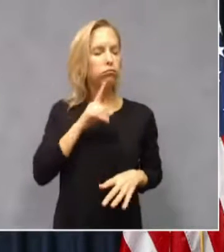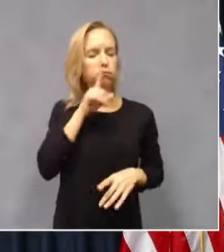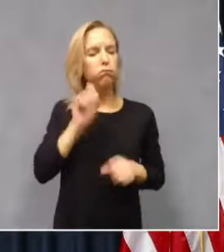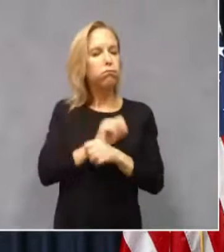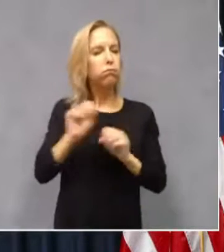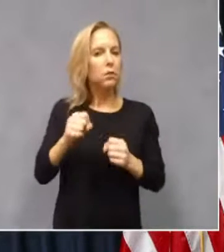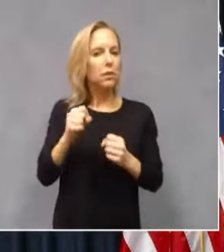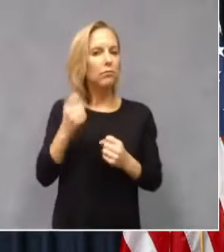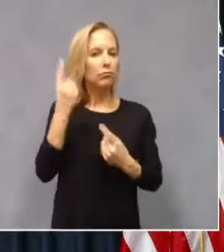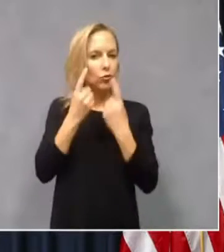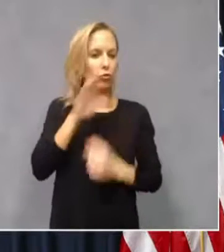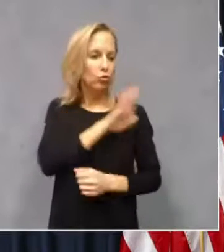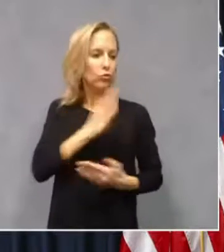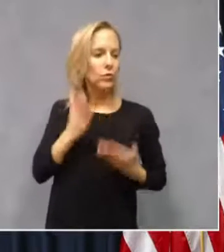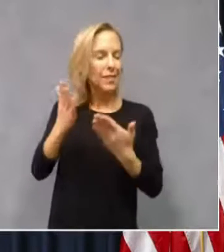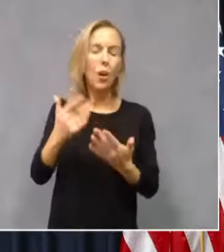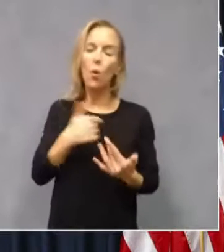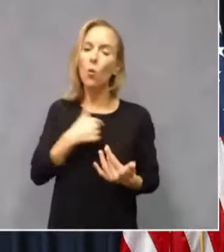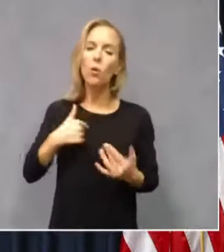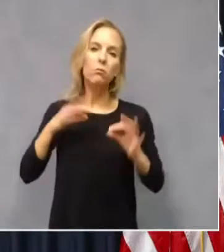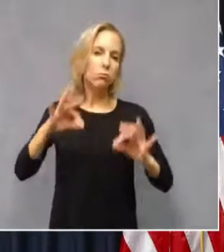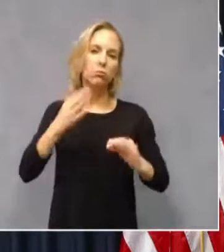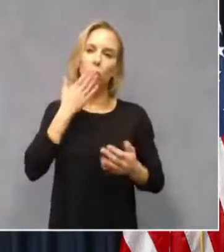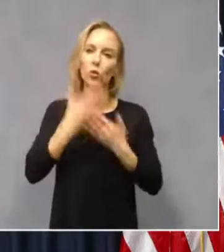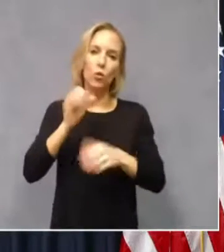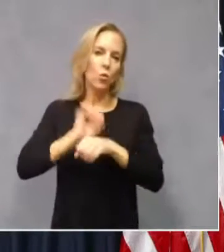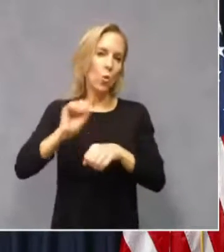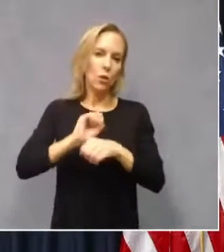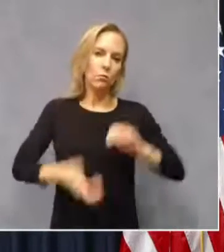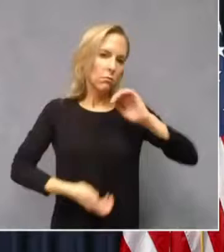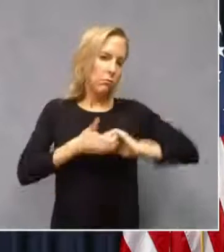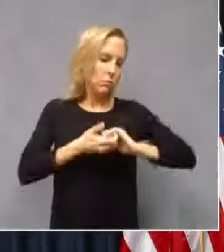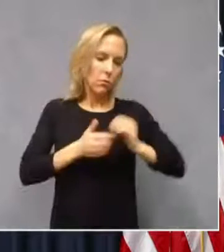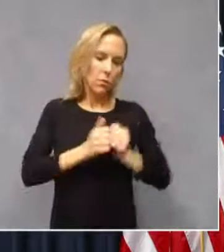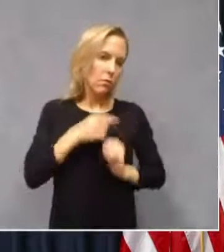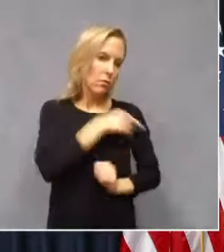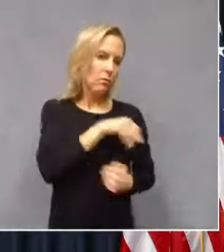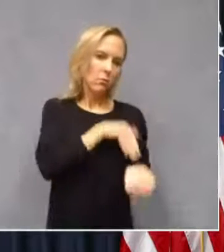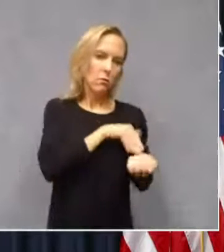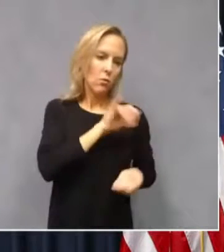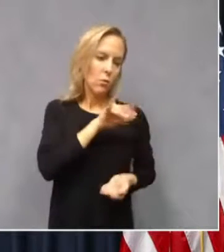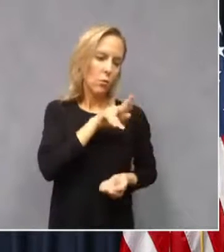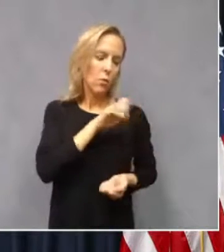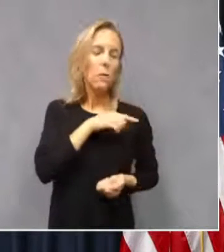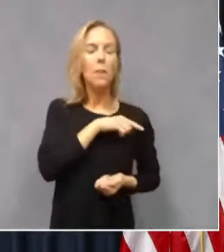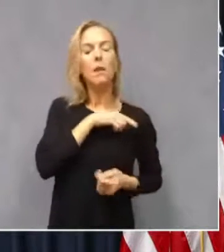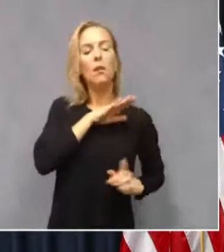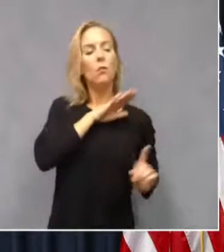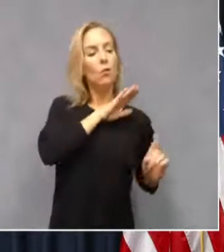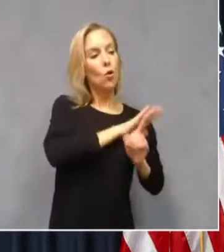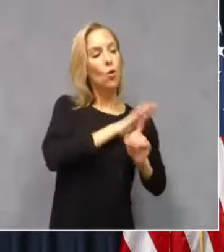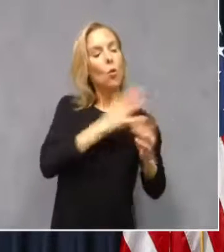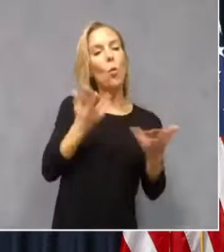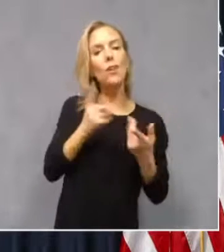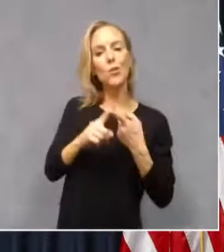good working relationship with Dr. Burks. She believes that tailoring a testing site or